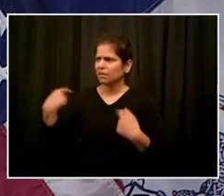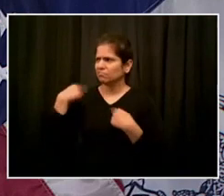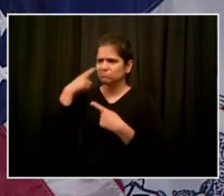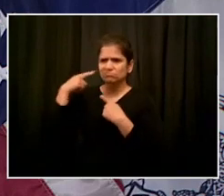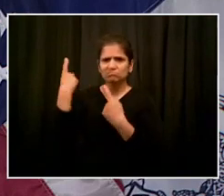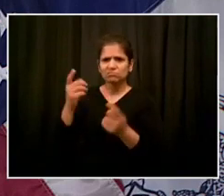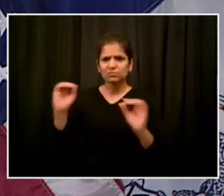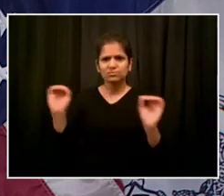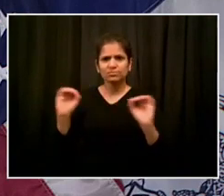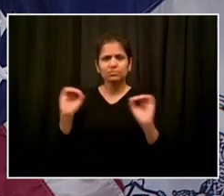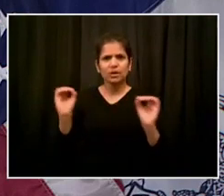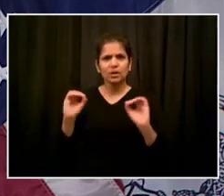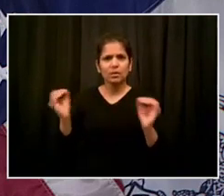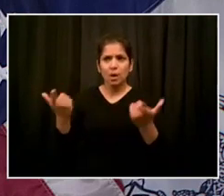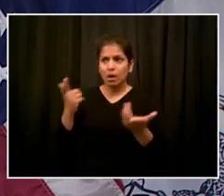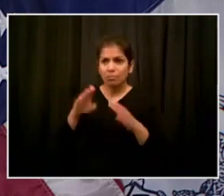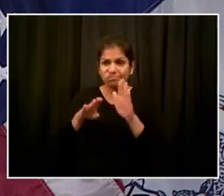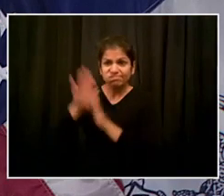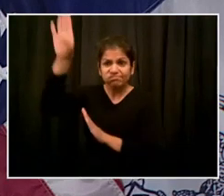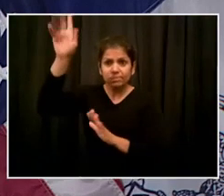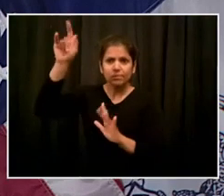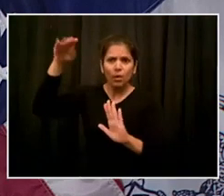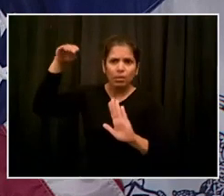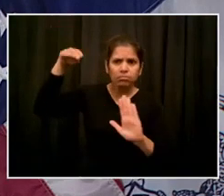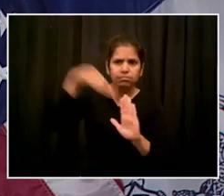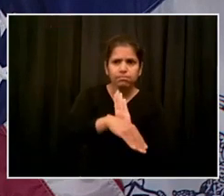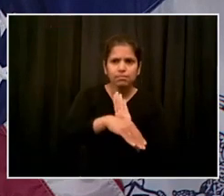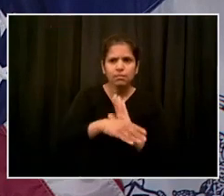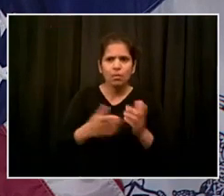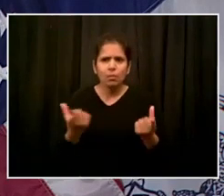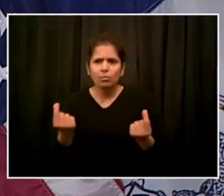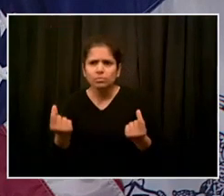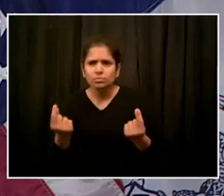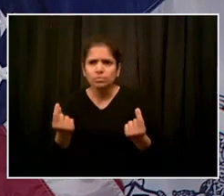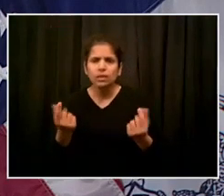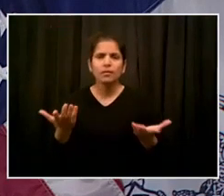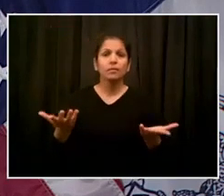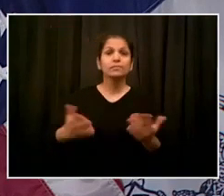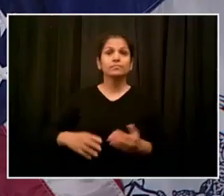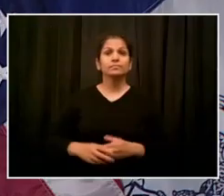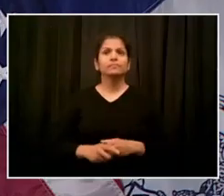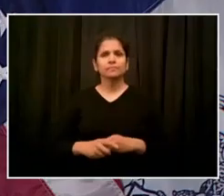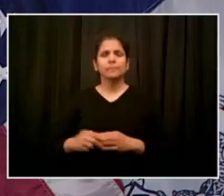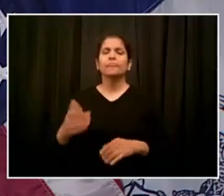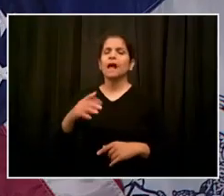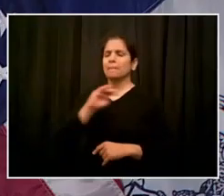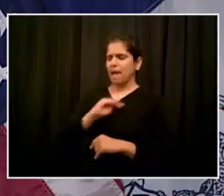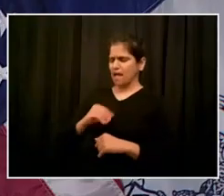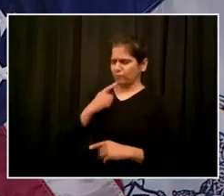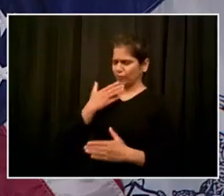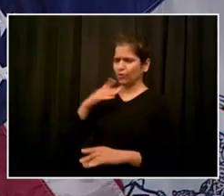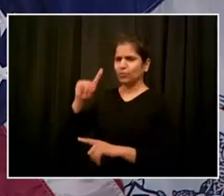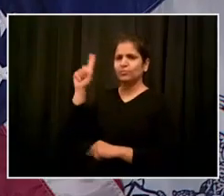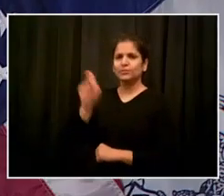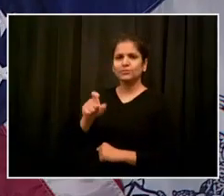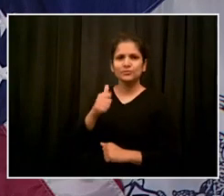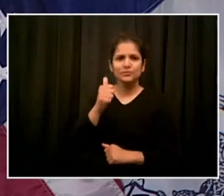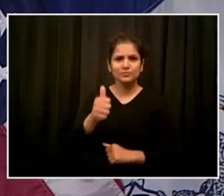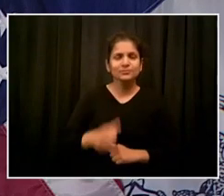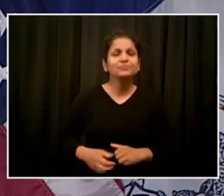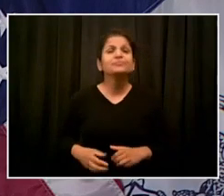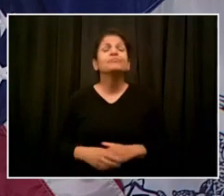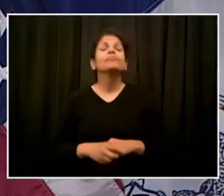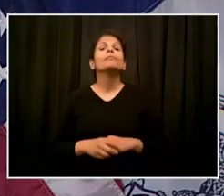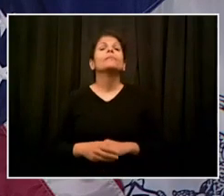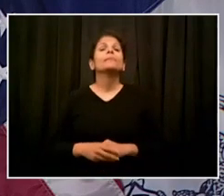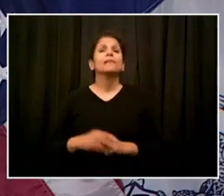point? Very good questions and very much appreciated, Rich. I'll turn to our healthcare leaders in a